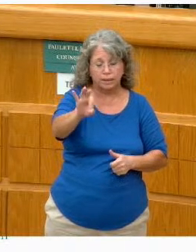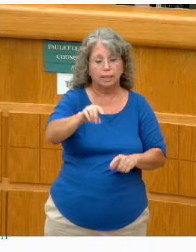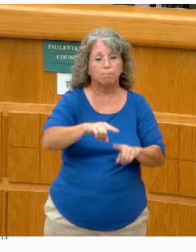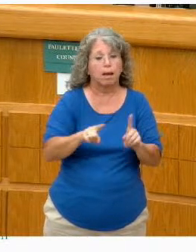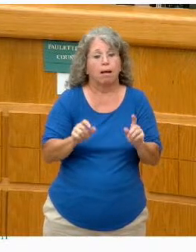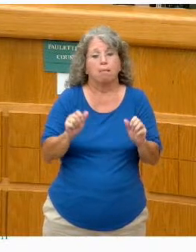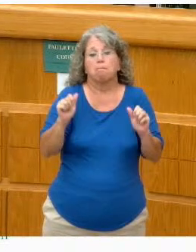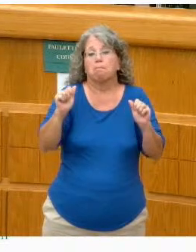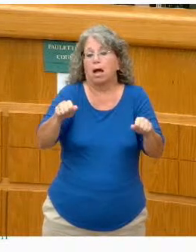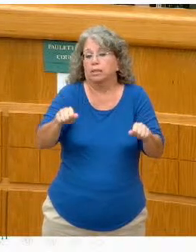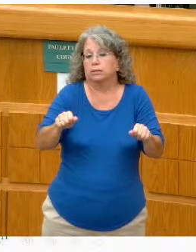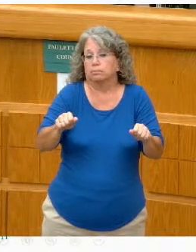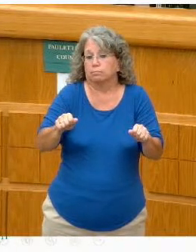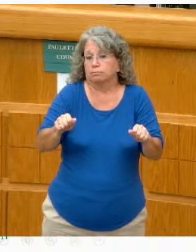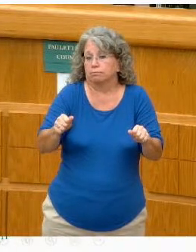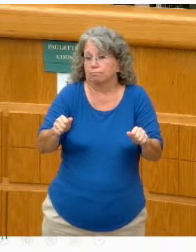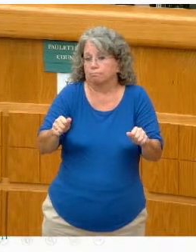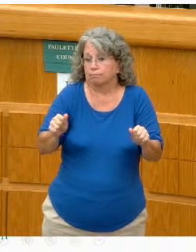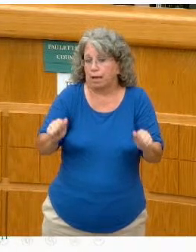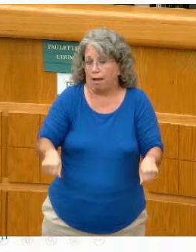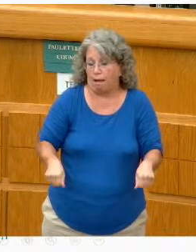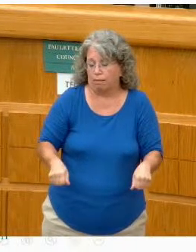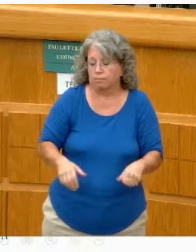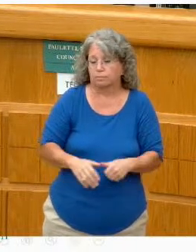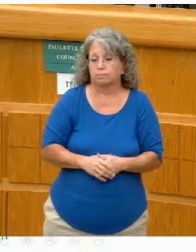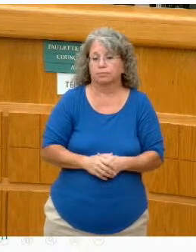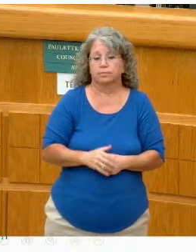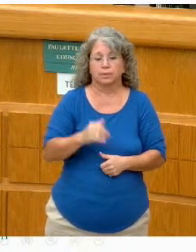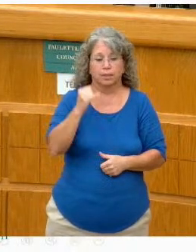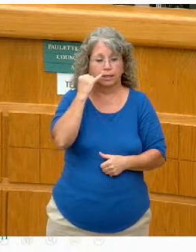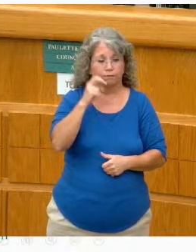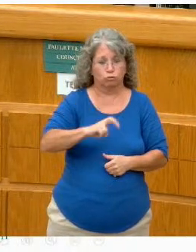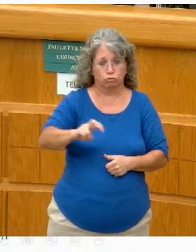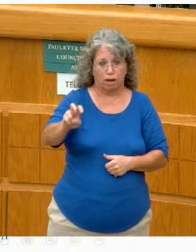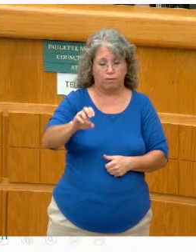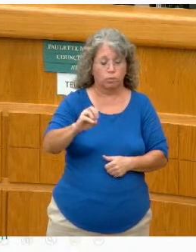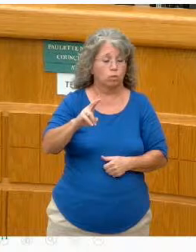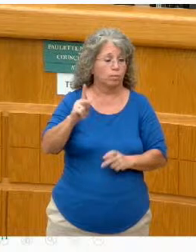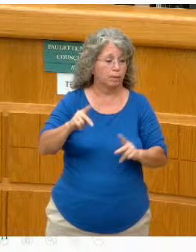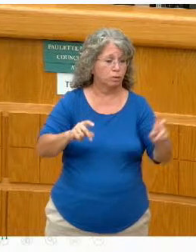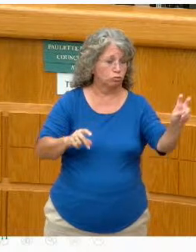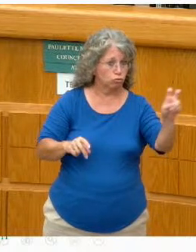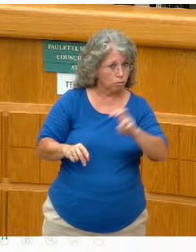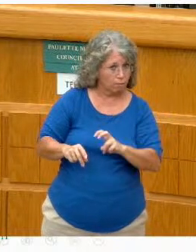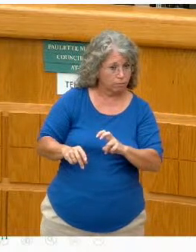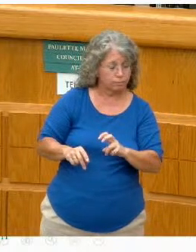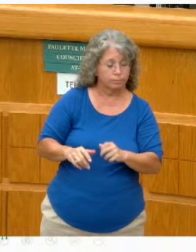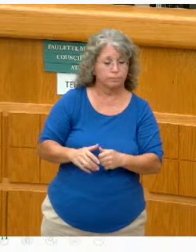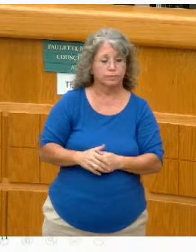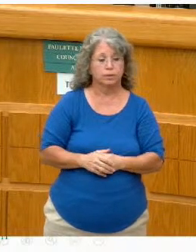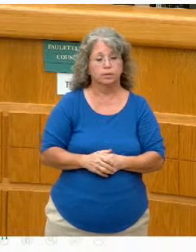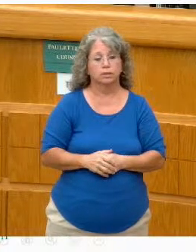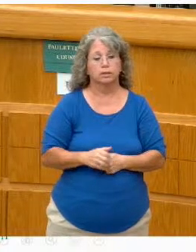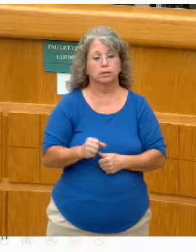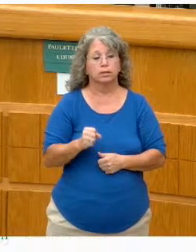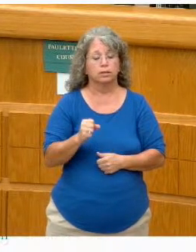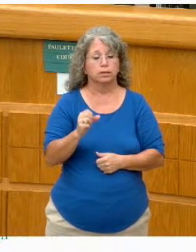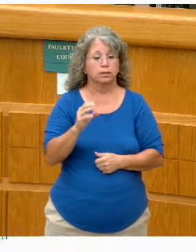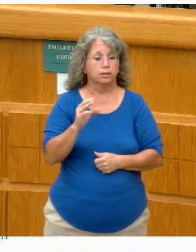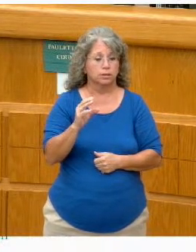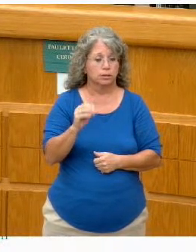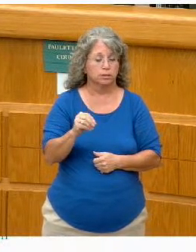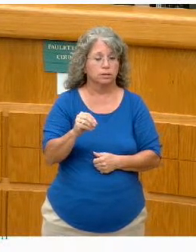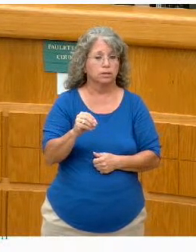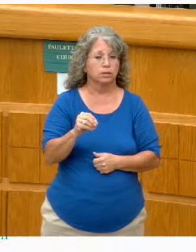than if you're not traveling. So in that sense, we have a little bit of a conflicting signal. If you remember back to our